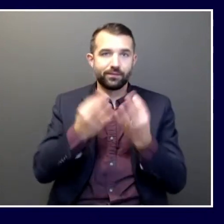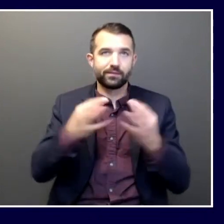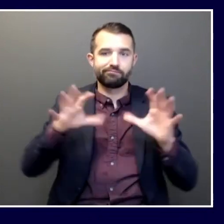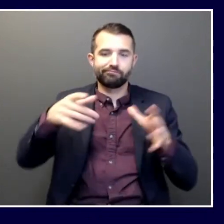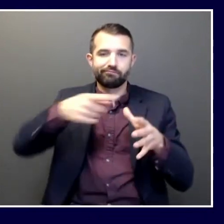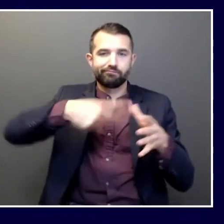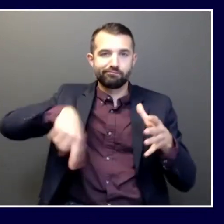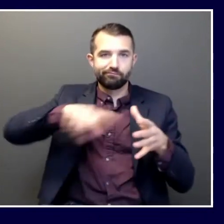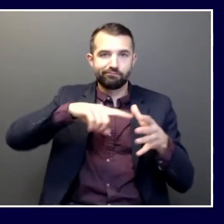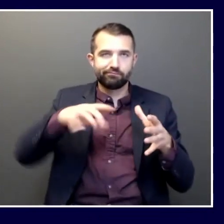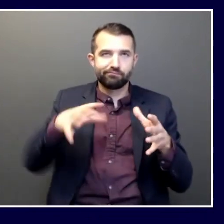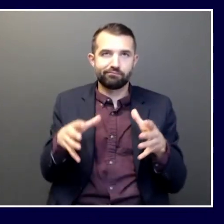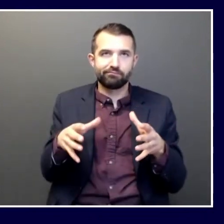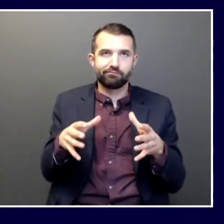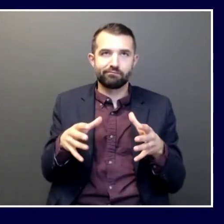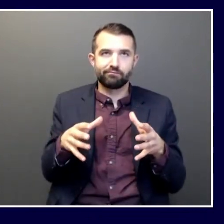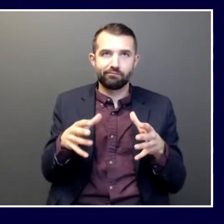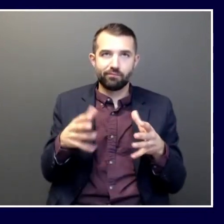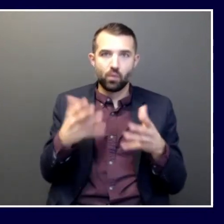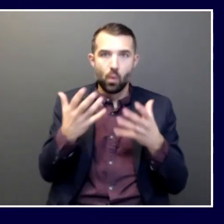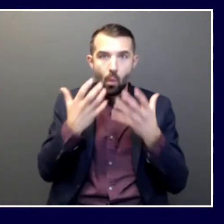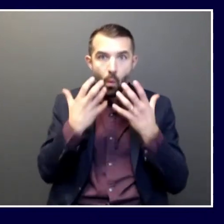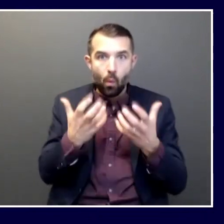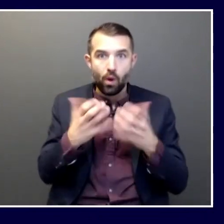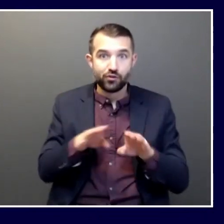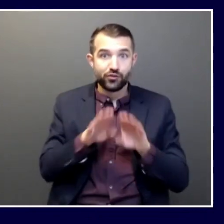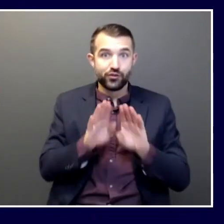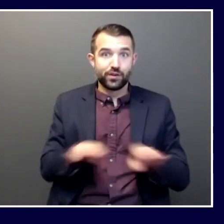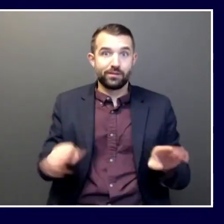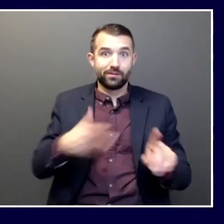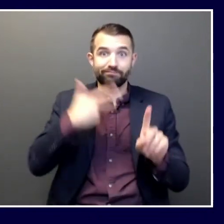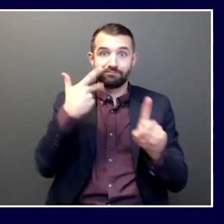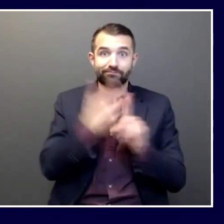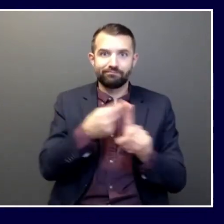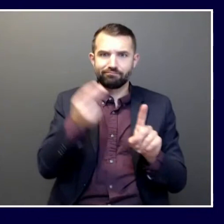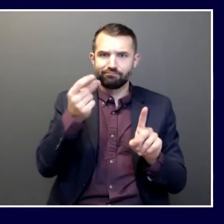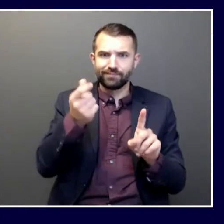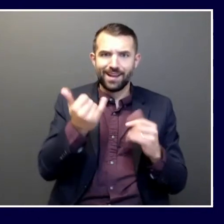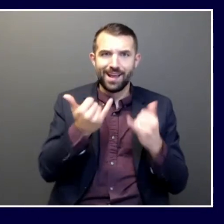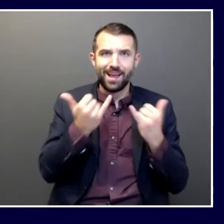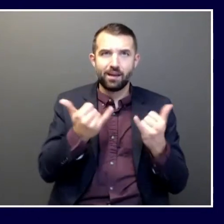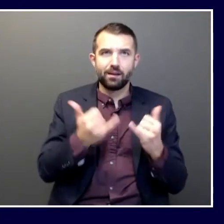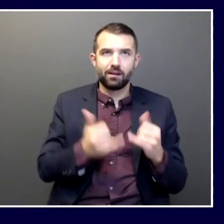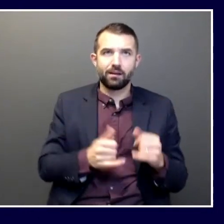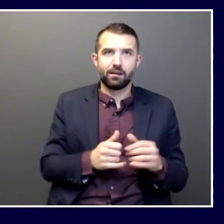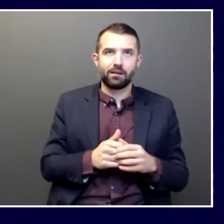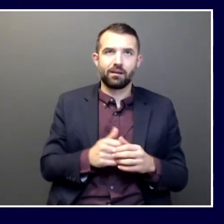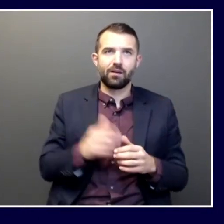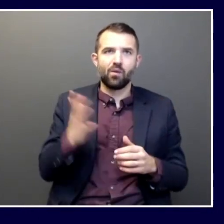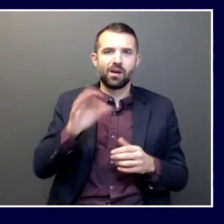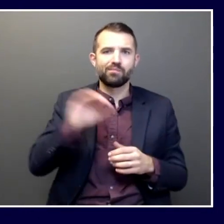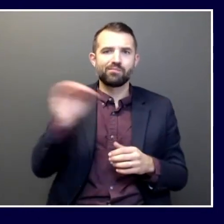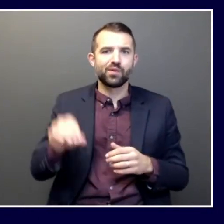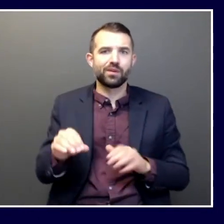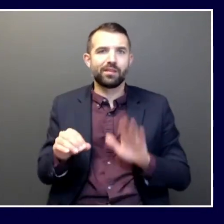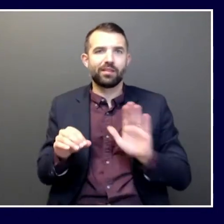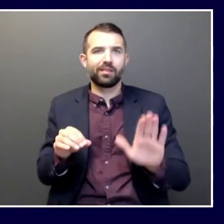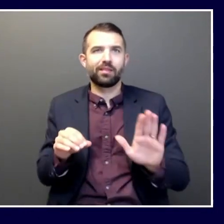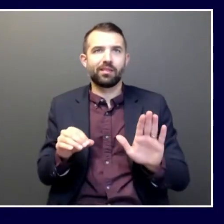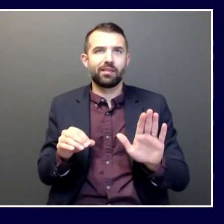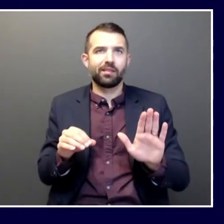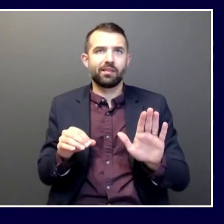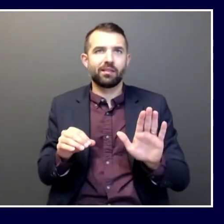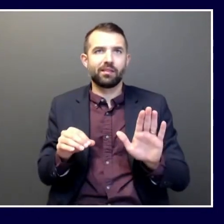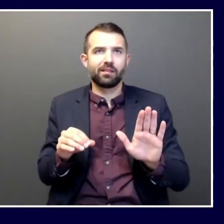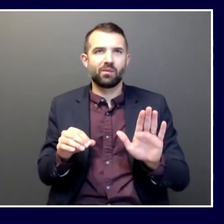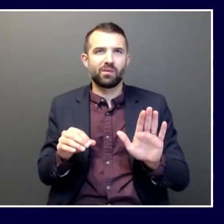5 to 11-year-old vaccinated immediately. Do you have any sense of what that number is in Maine, if it's higher or lower than that, what you've heard so far? I don't have a